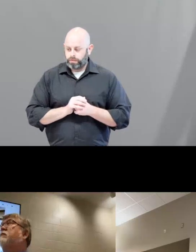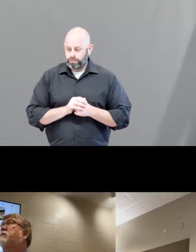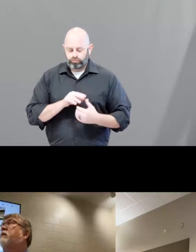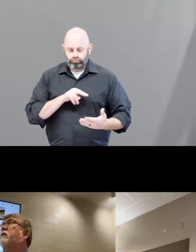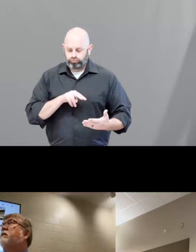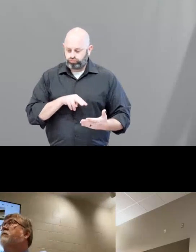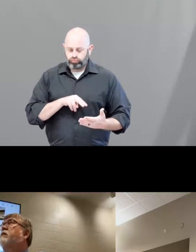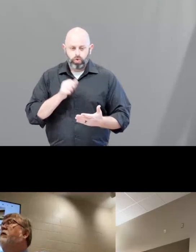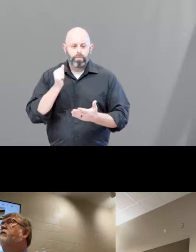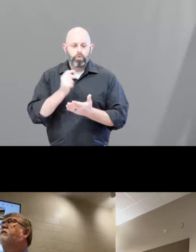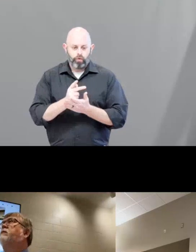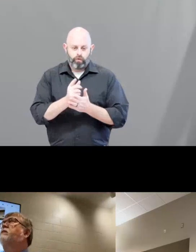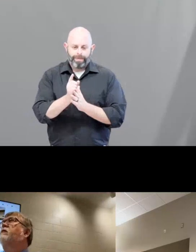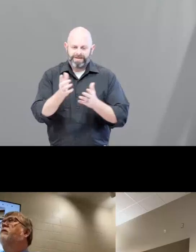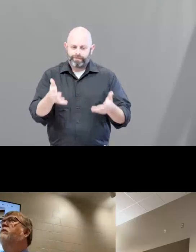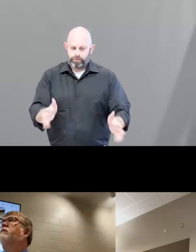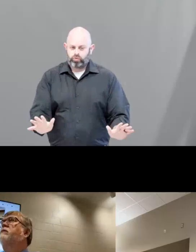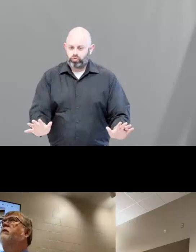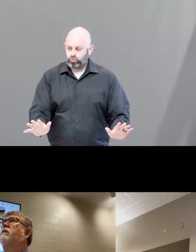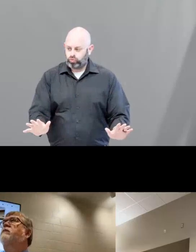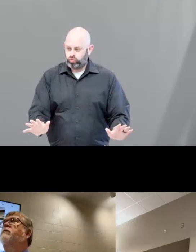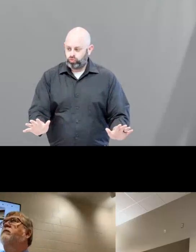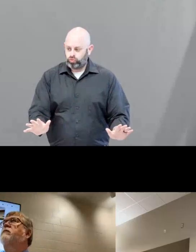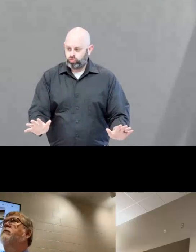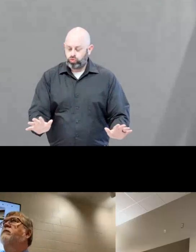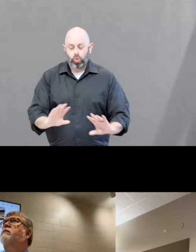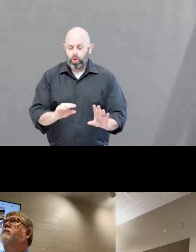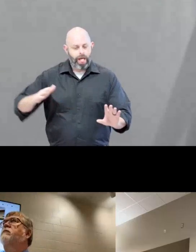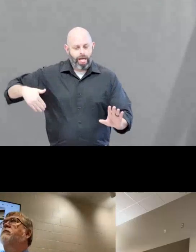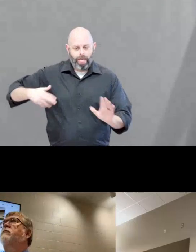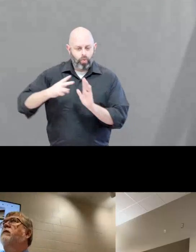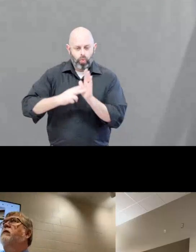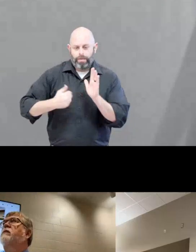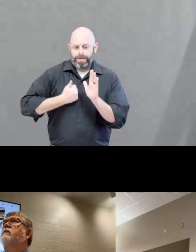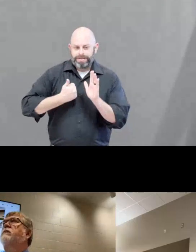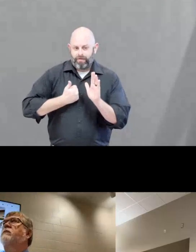approval of the minutes. I didn't read those myself, but